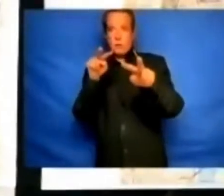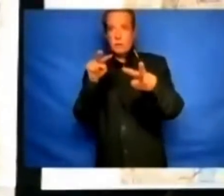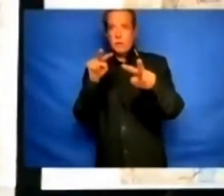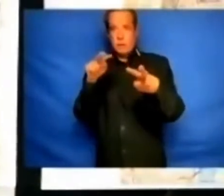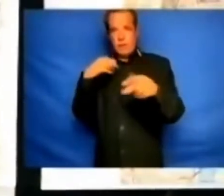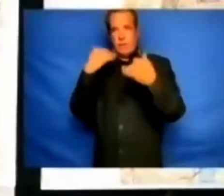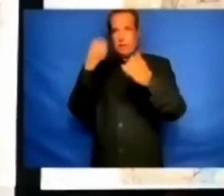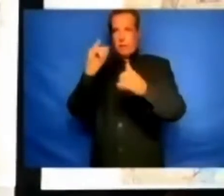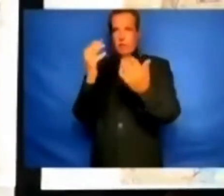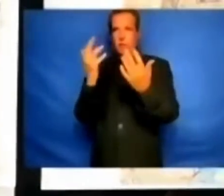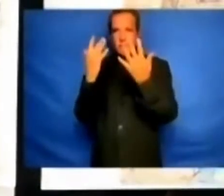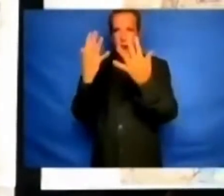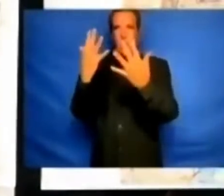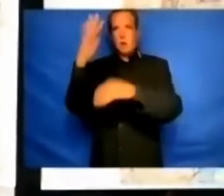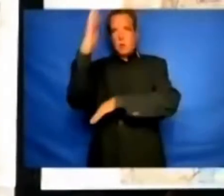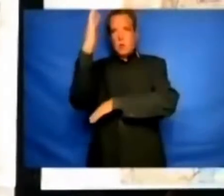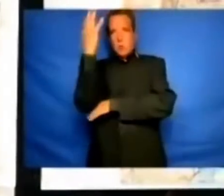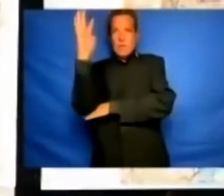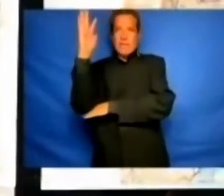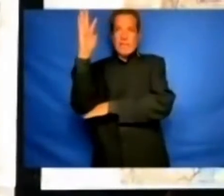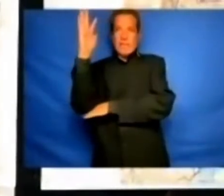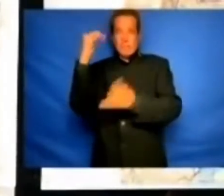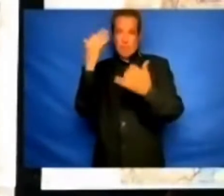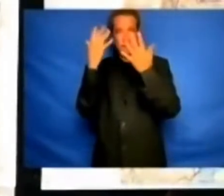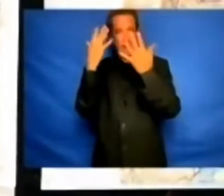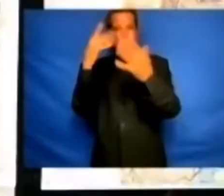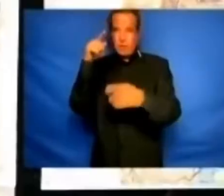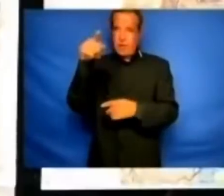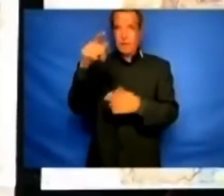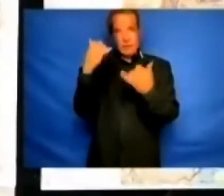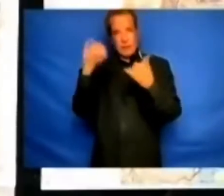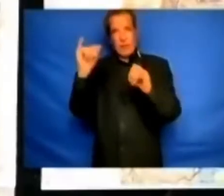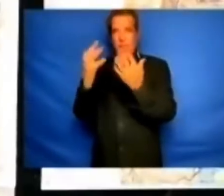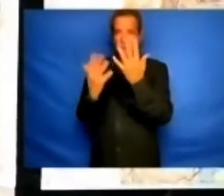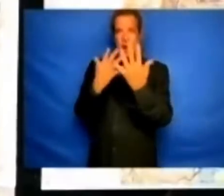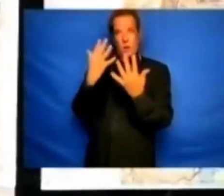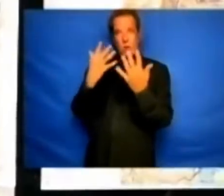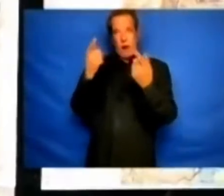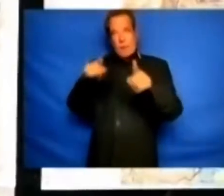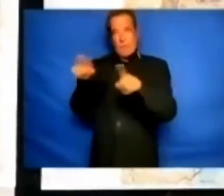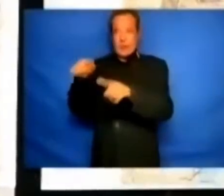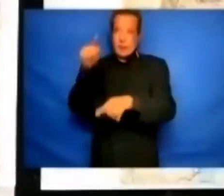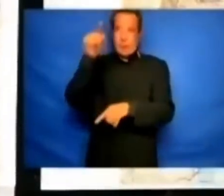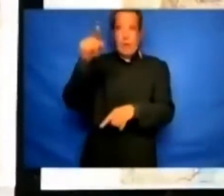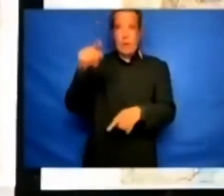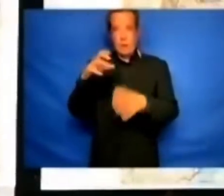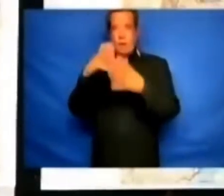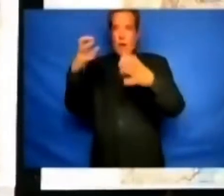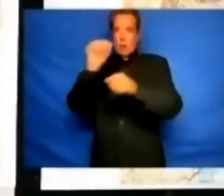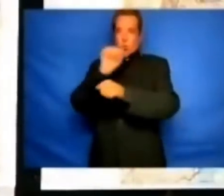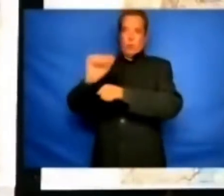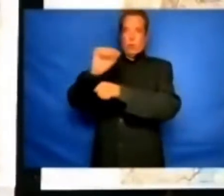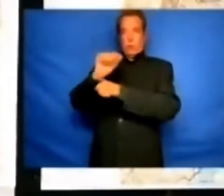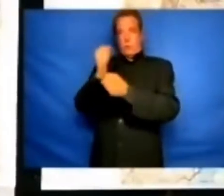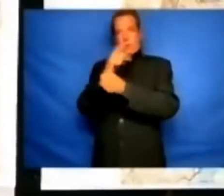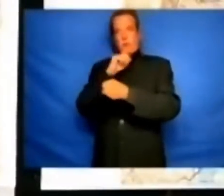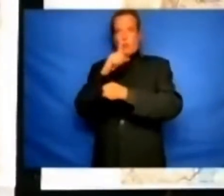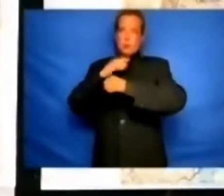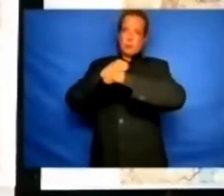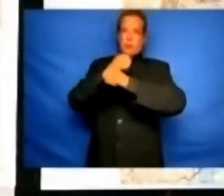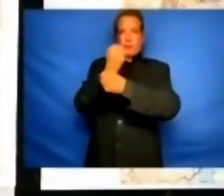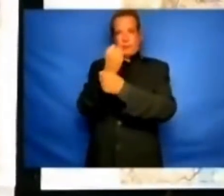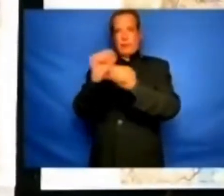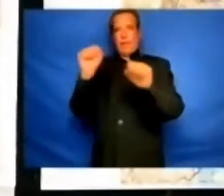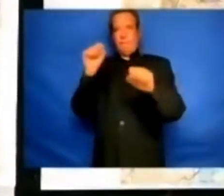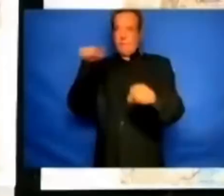on fire throughout. So they're still smoldering. There's still stuff going on out there that's taking a lot of work to get that secured. So those guys are really working hard out